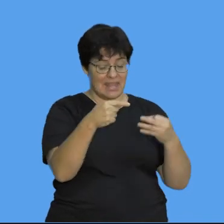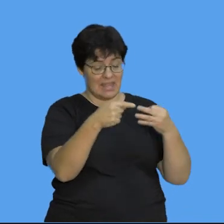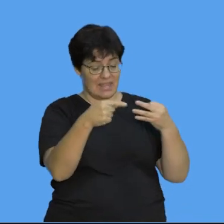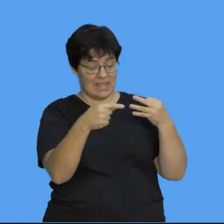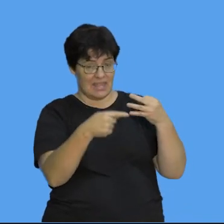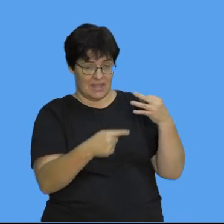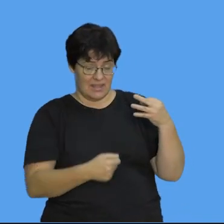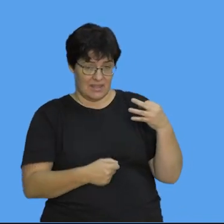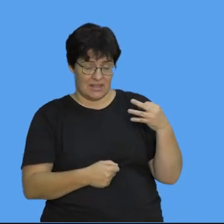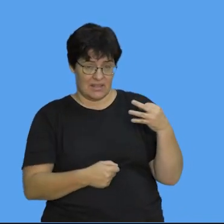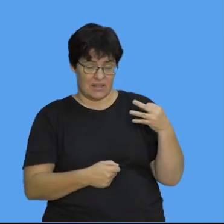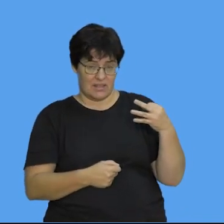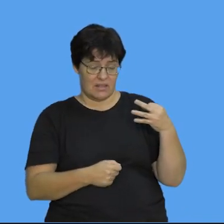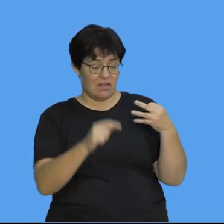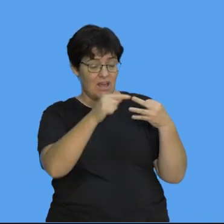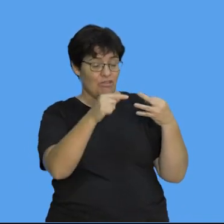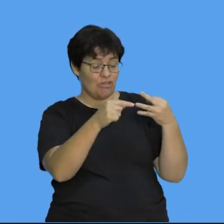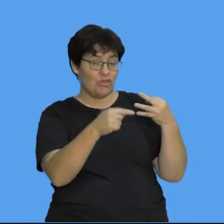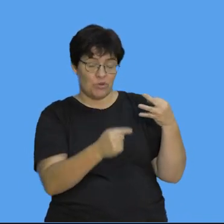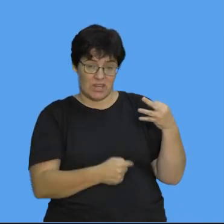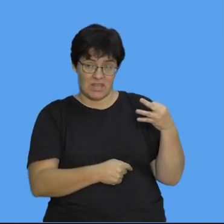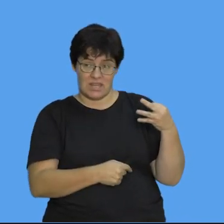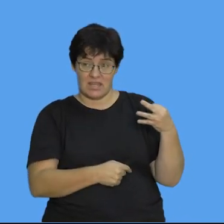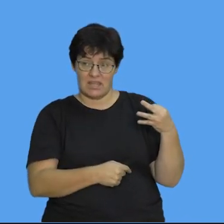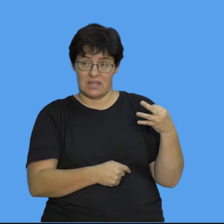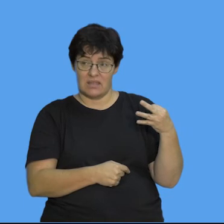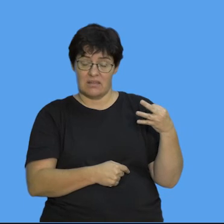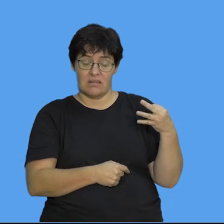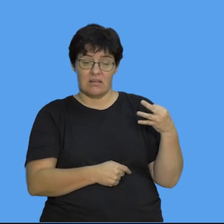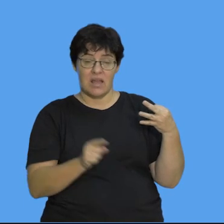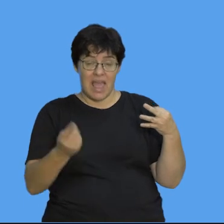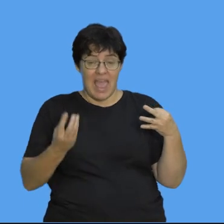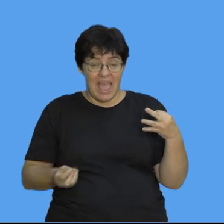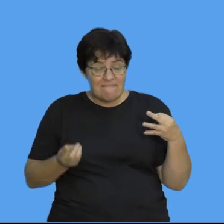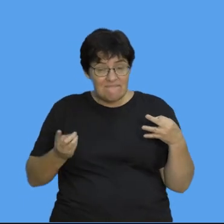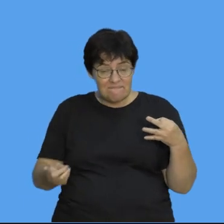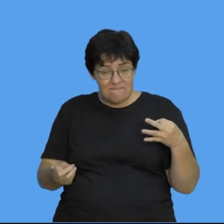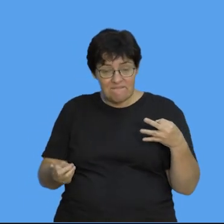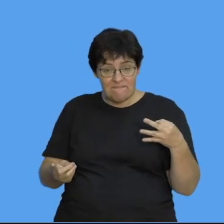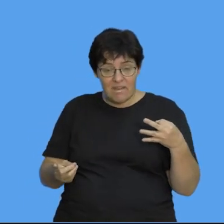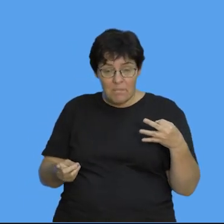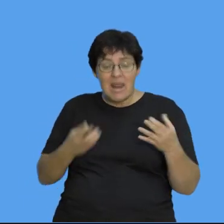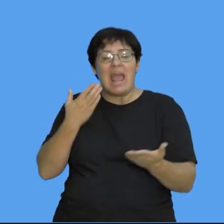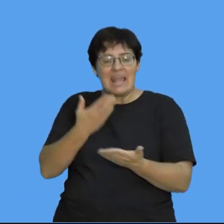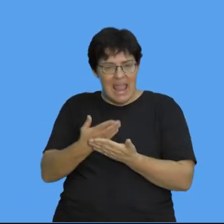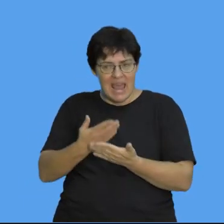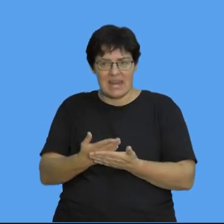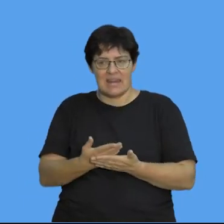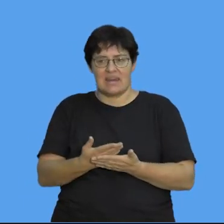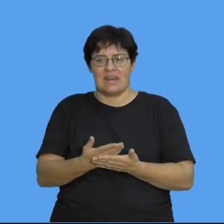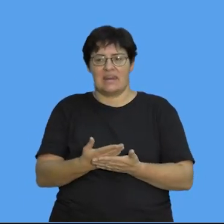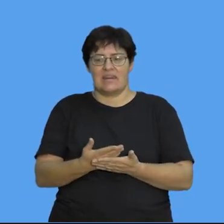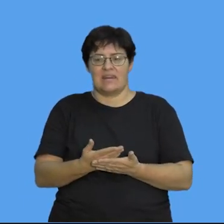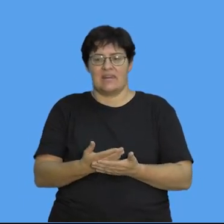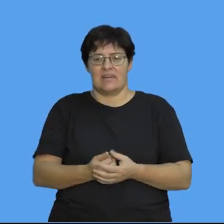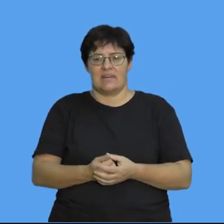features. What 3 things does this plant have that enables it, all